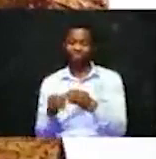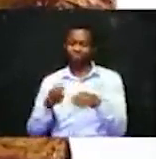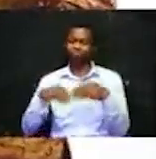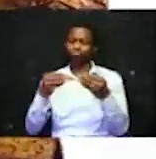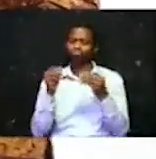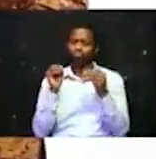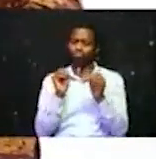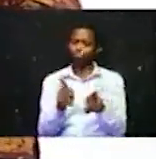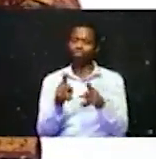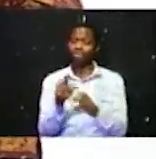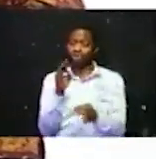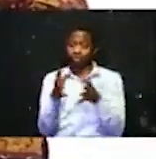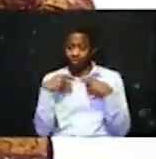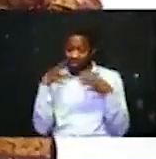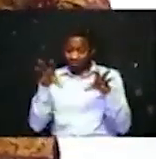want to accept him as